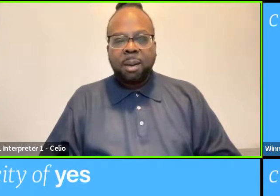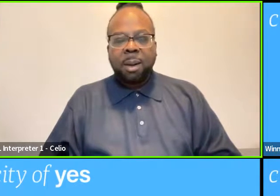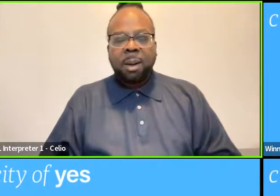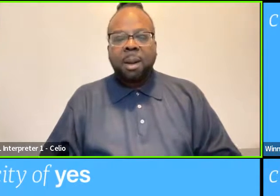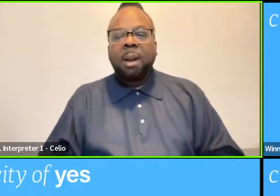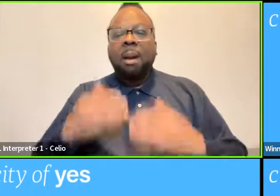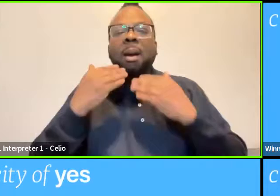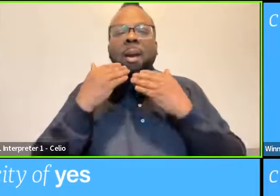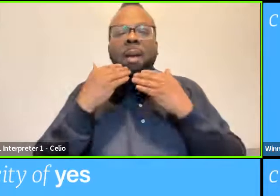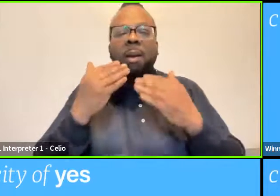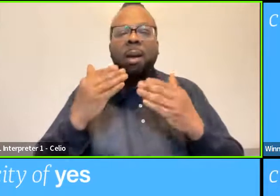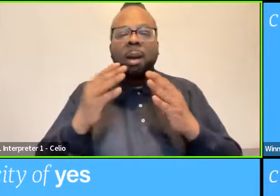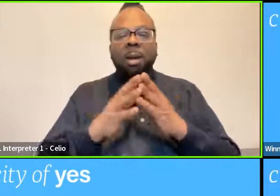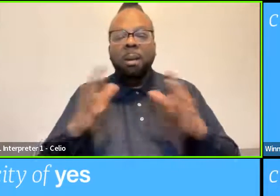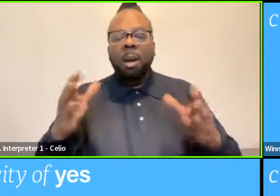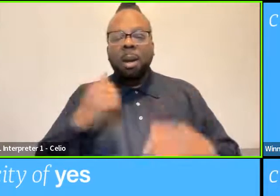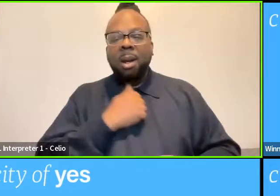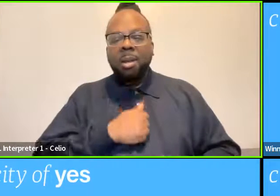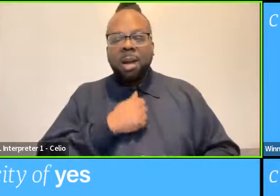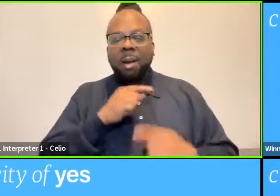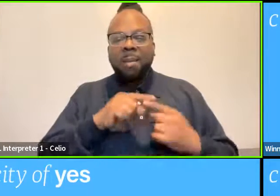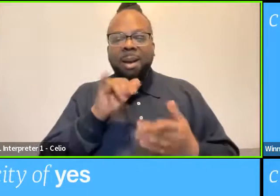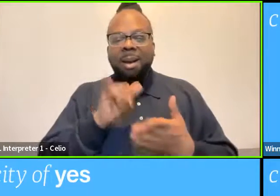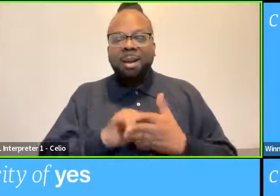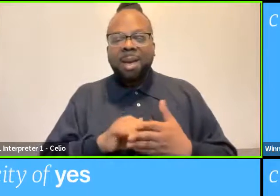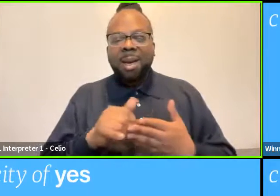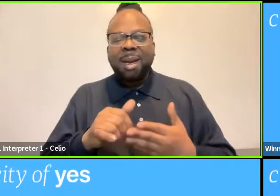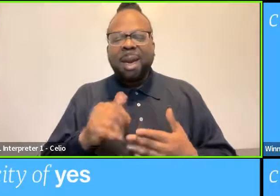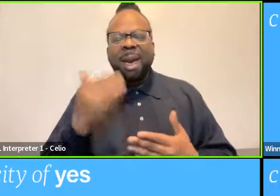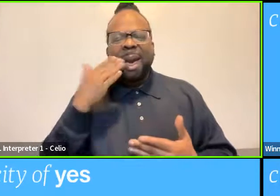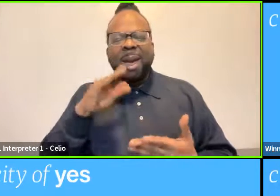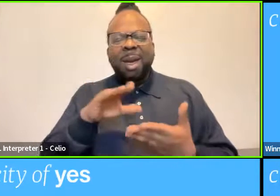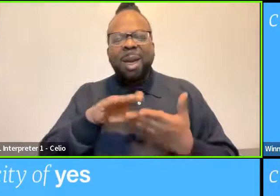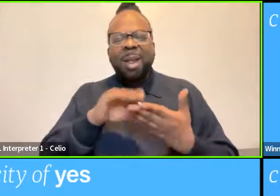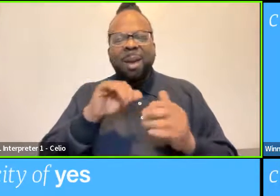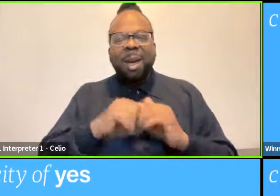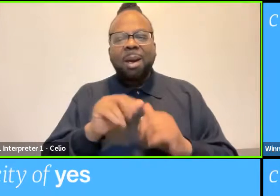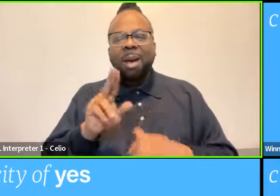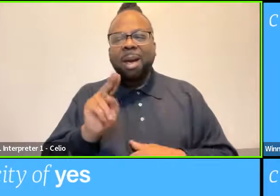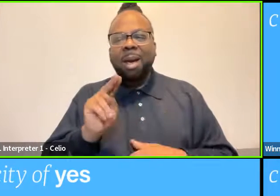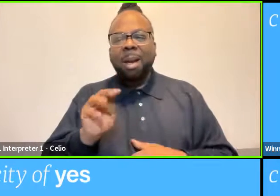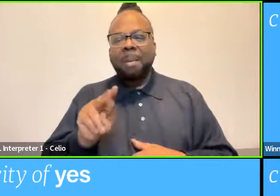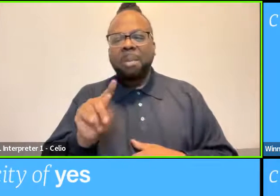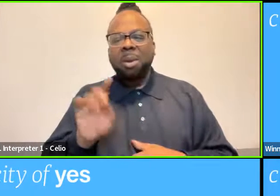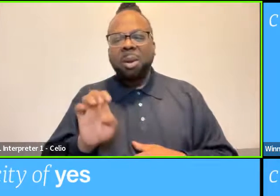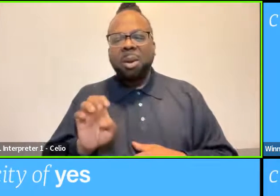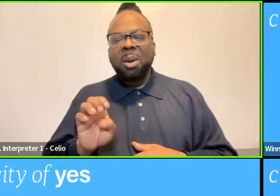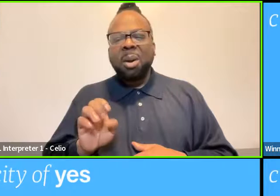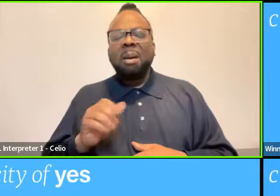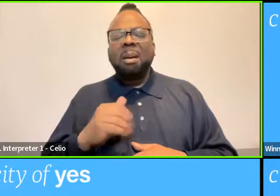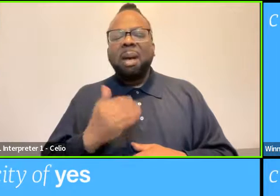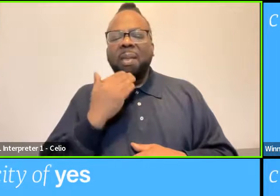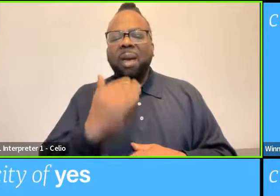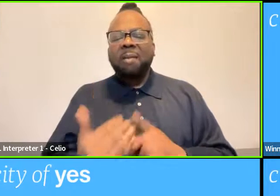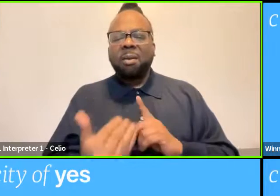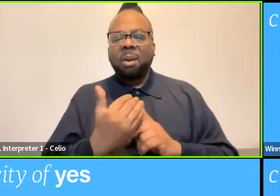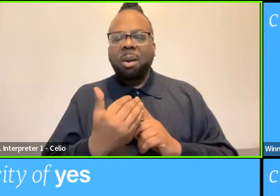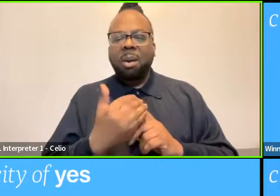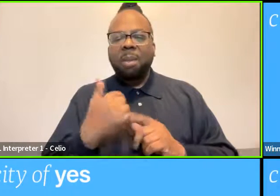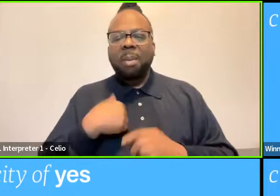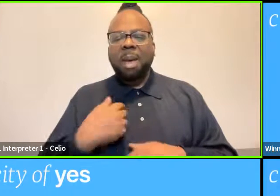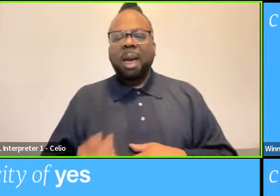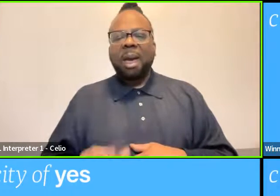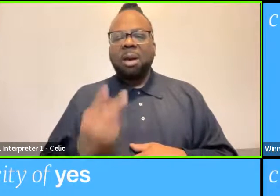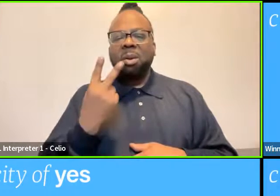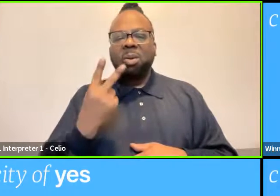Thanks so much. Sorry about that. It took me a minute to figure out how to unmute. So thanks for calling on me. So I have two